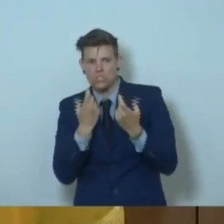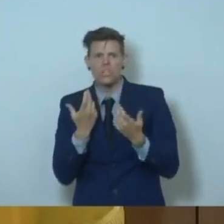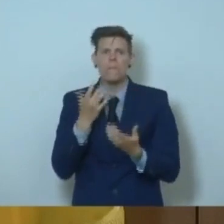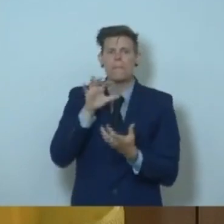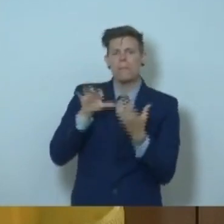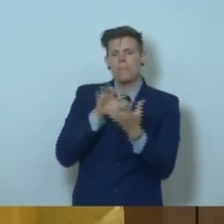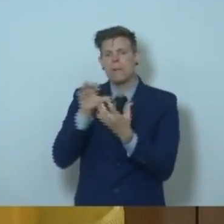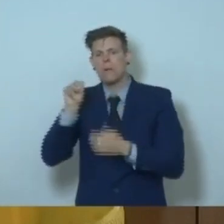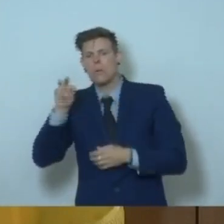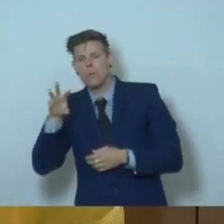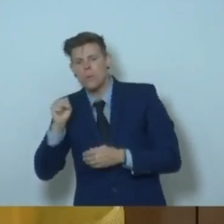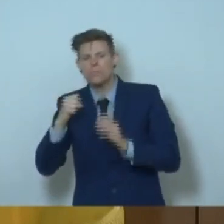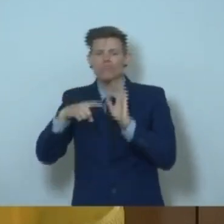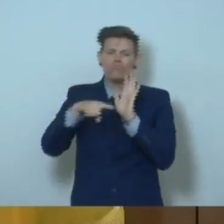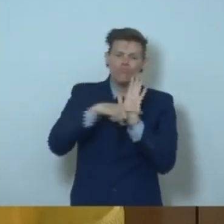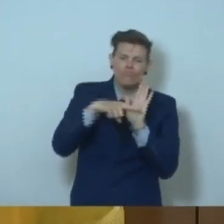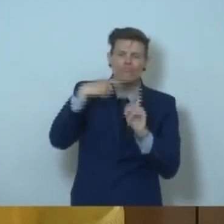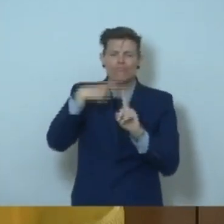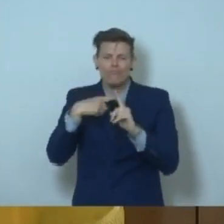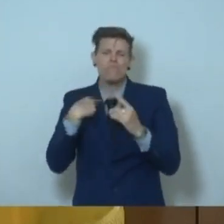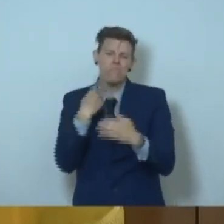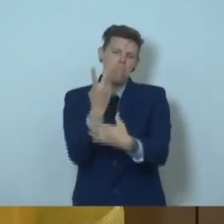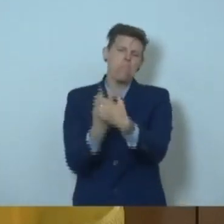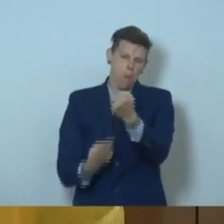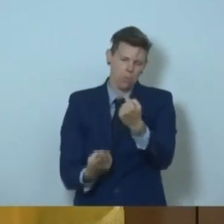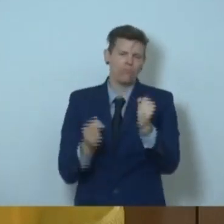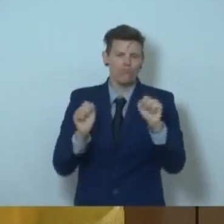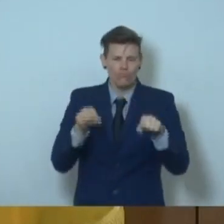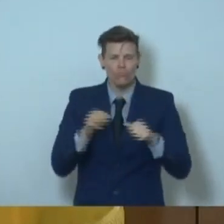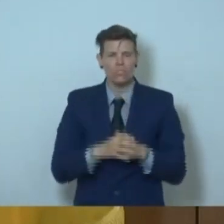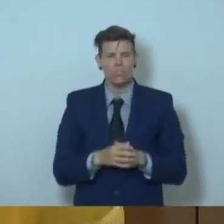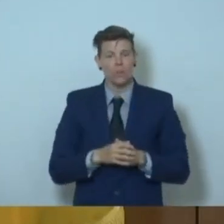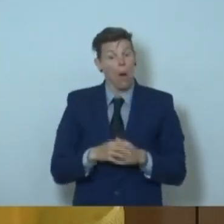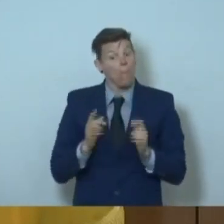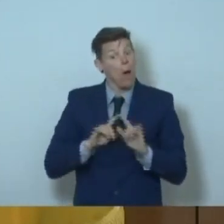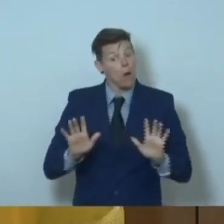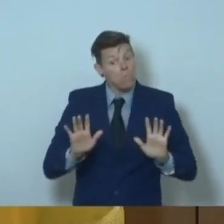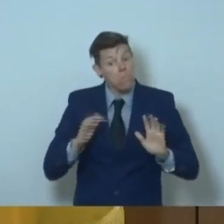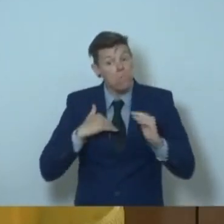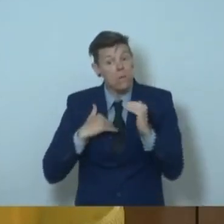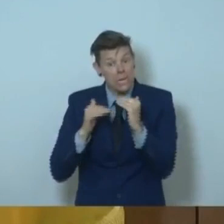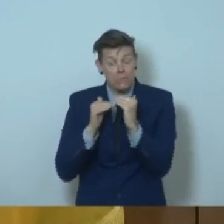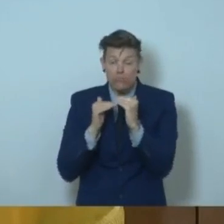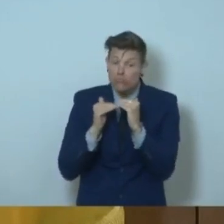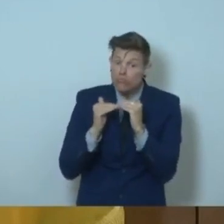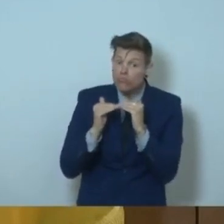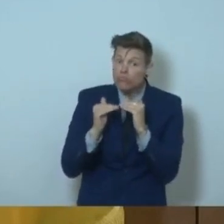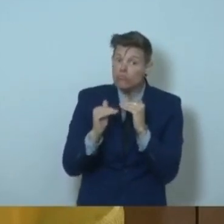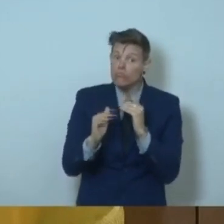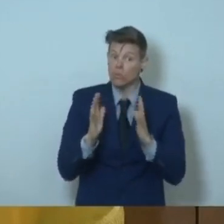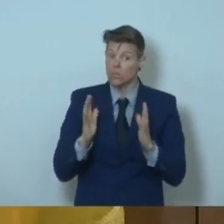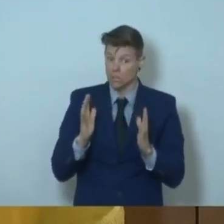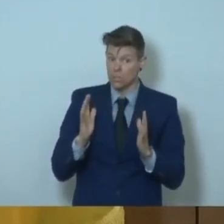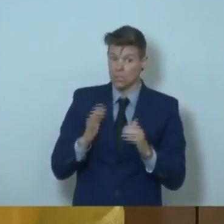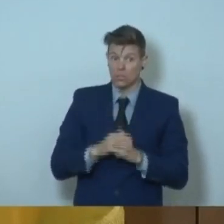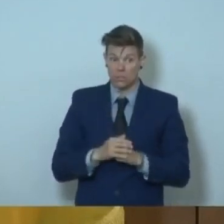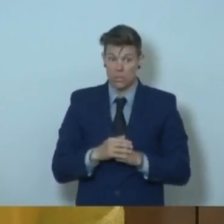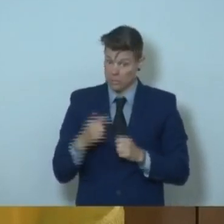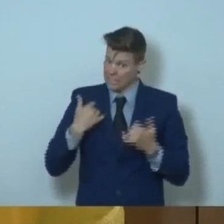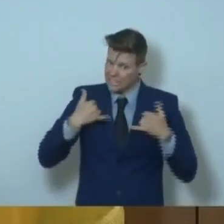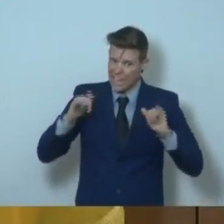Mixed. We are holding our own. We're still identified, even though we're in the red in that